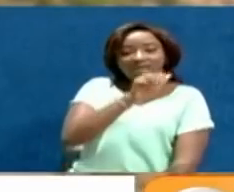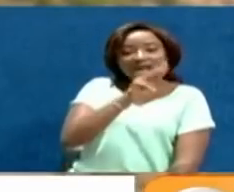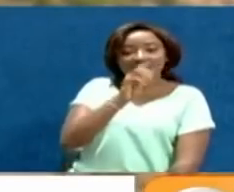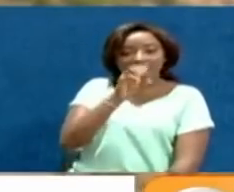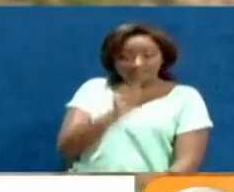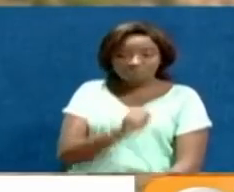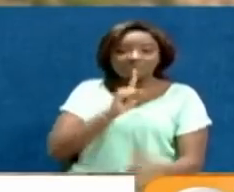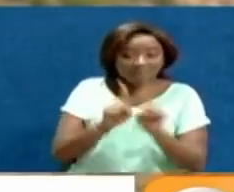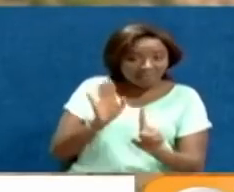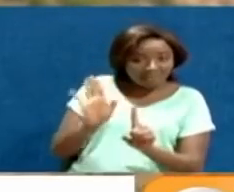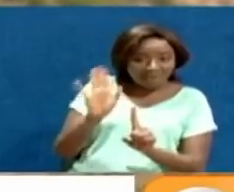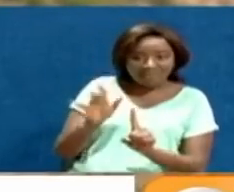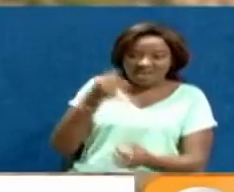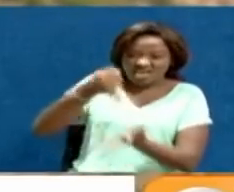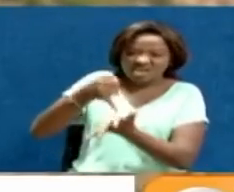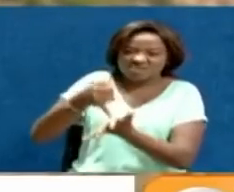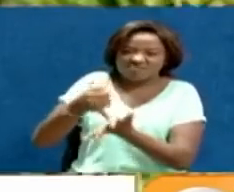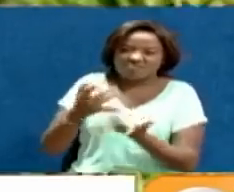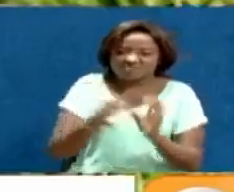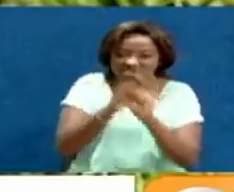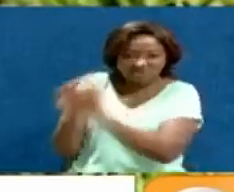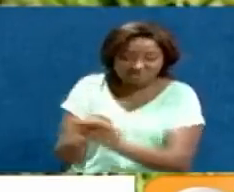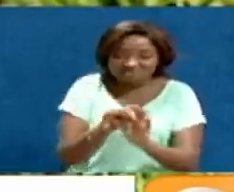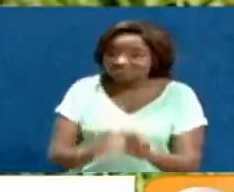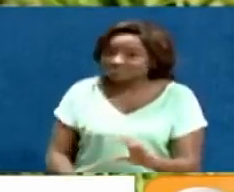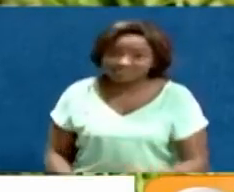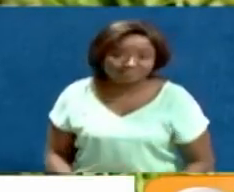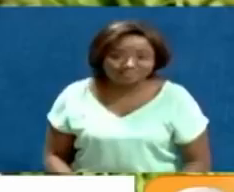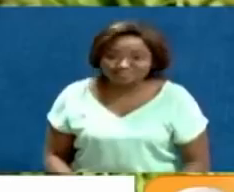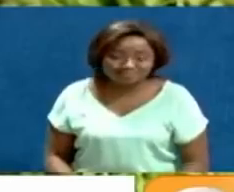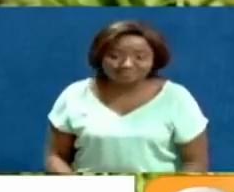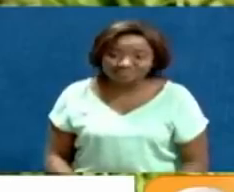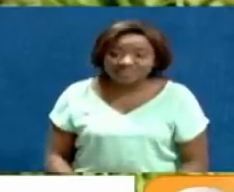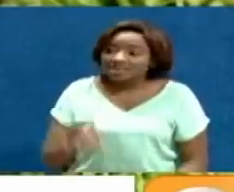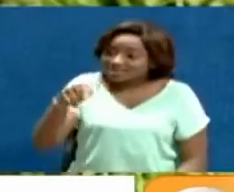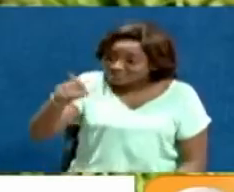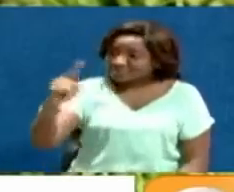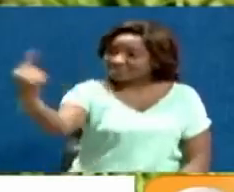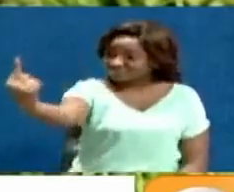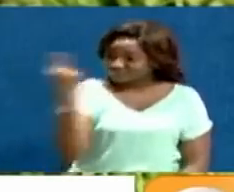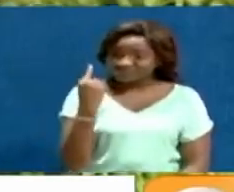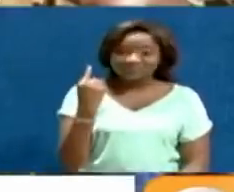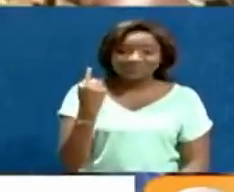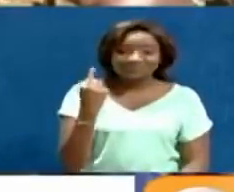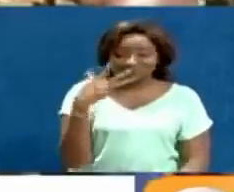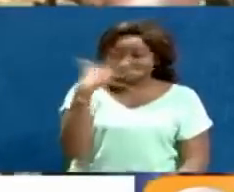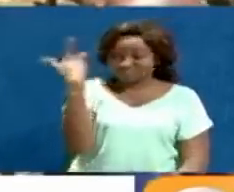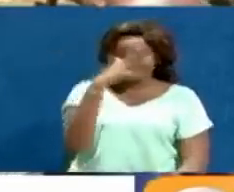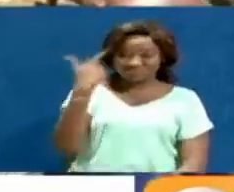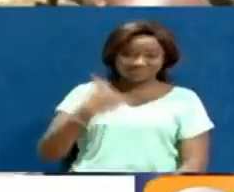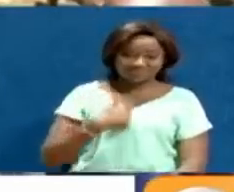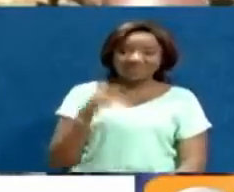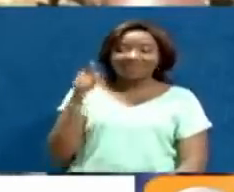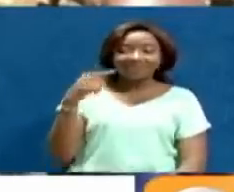one of Eliud's best friends, played a role in their union. No, he just came to me direct. Yes. Eliud